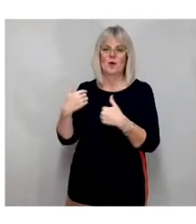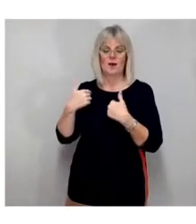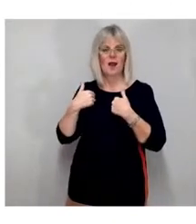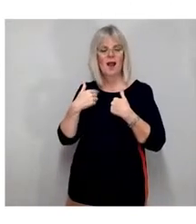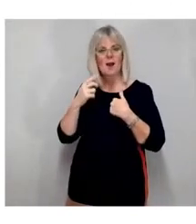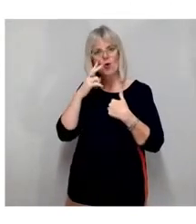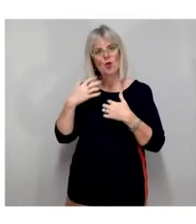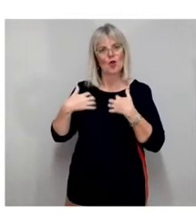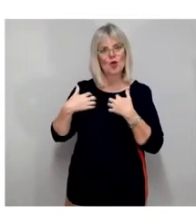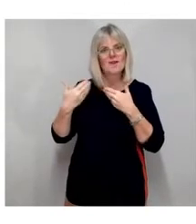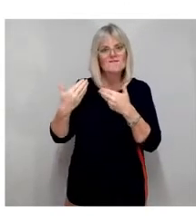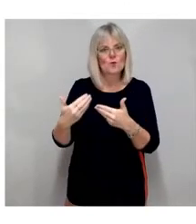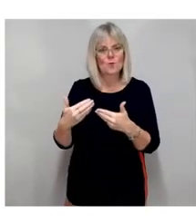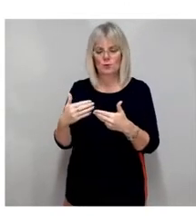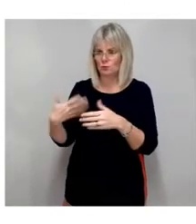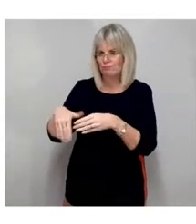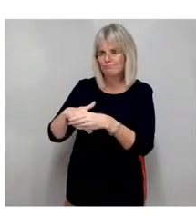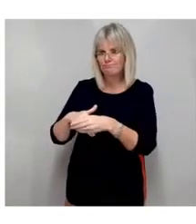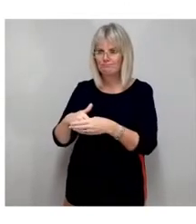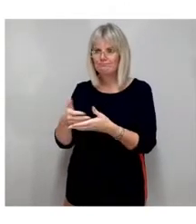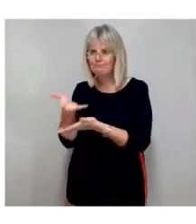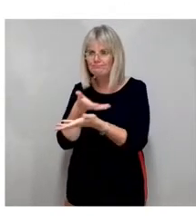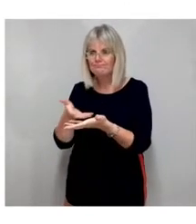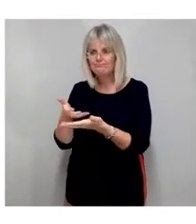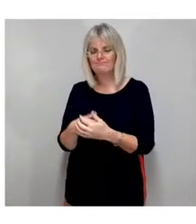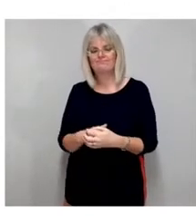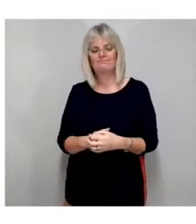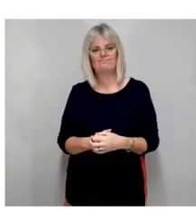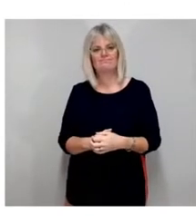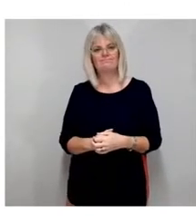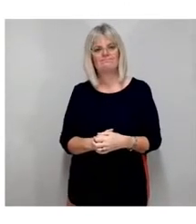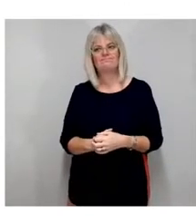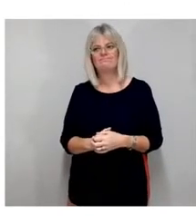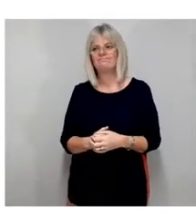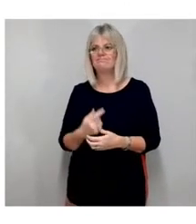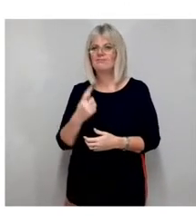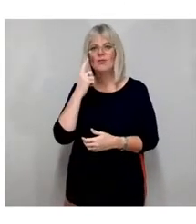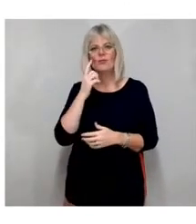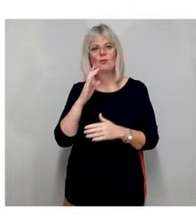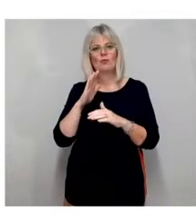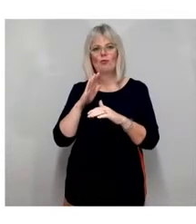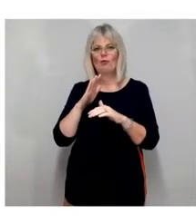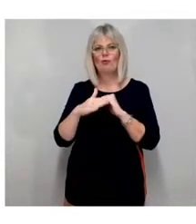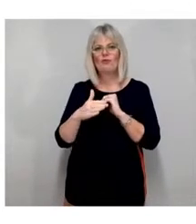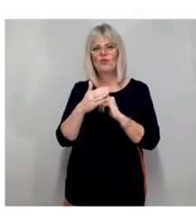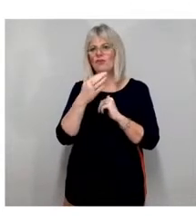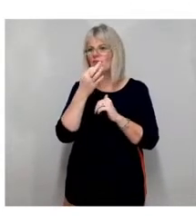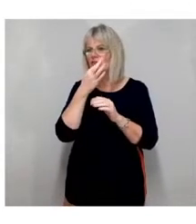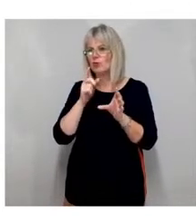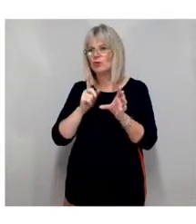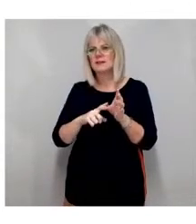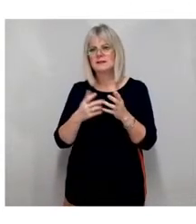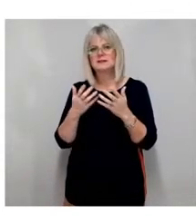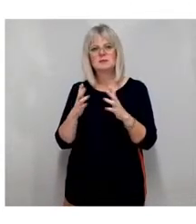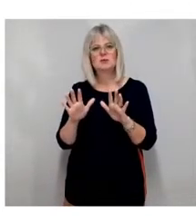to answer your question, I think over the last few years for me, there's been a number of really significant moments that have opened my